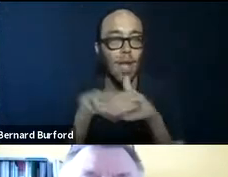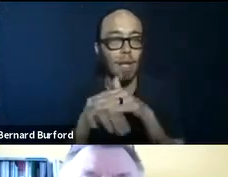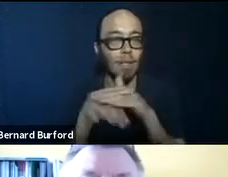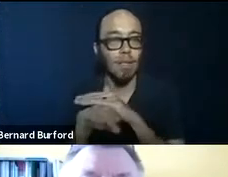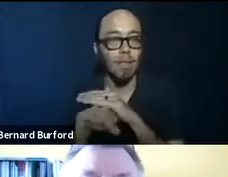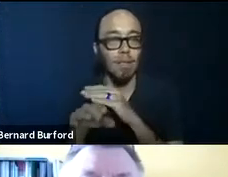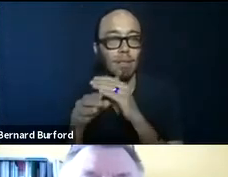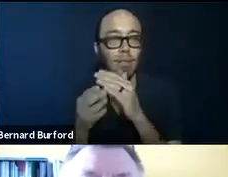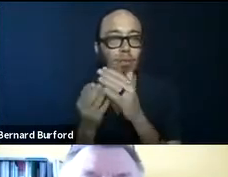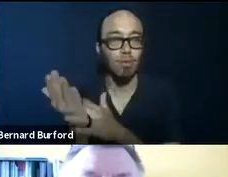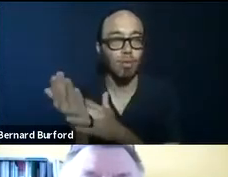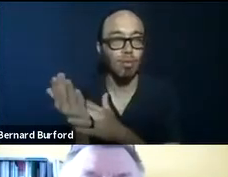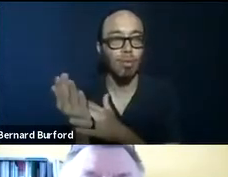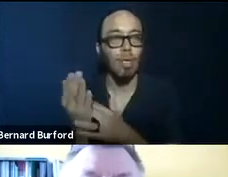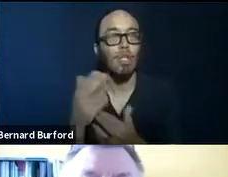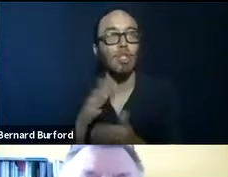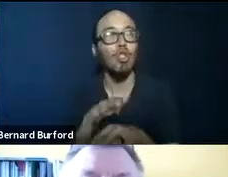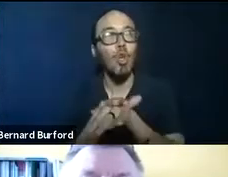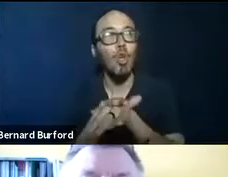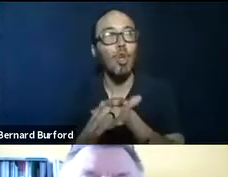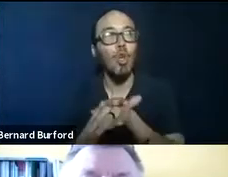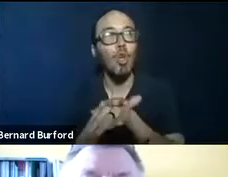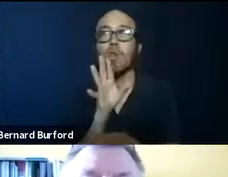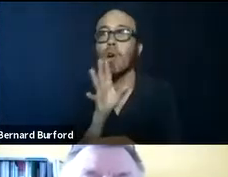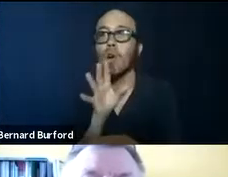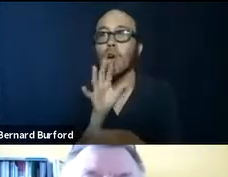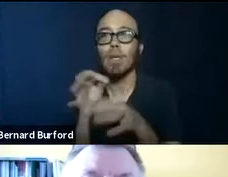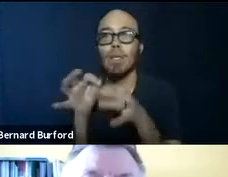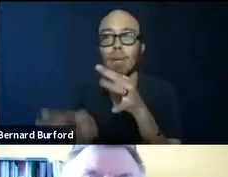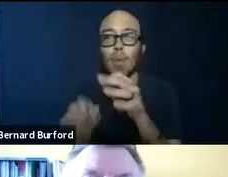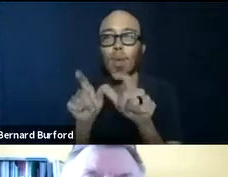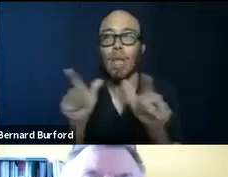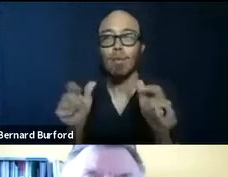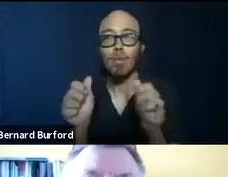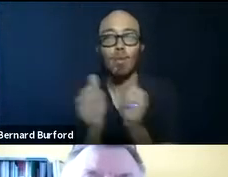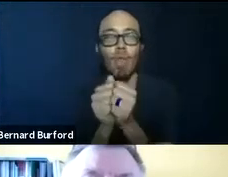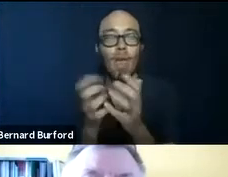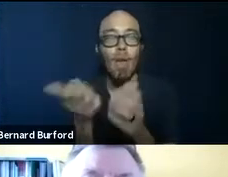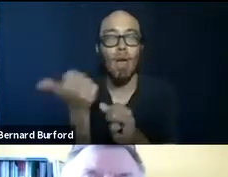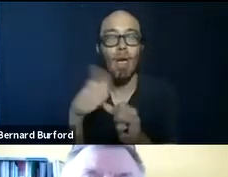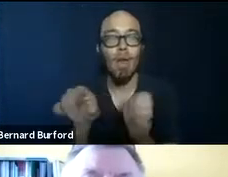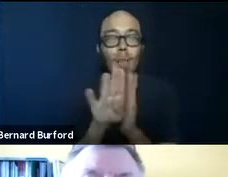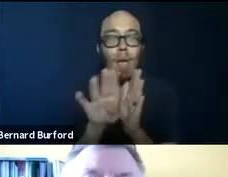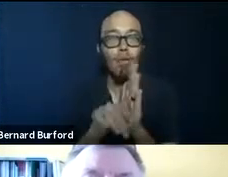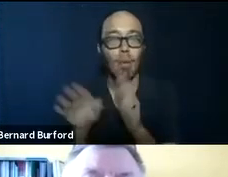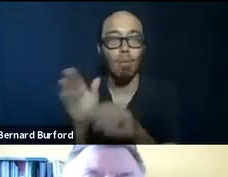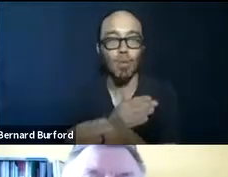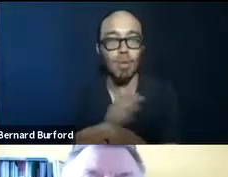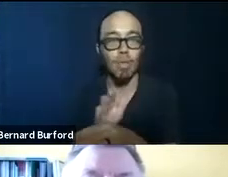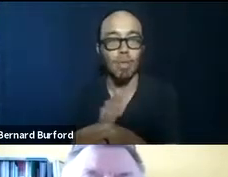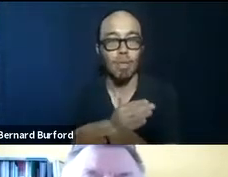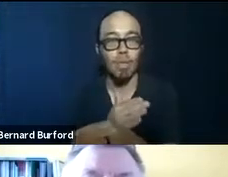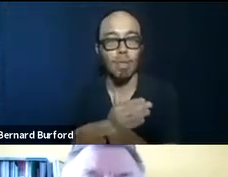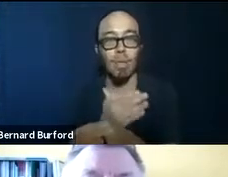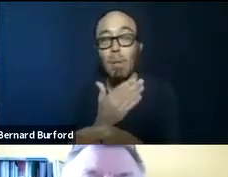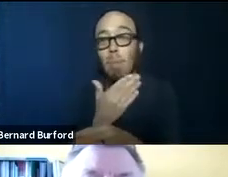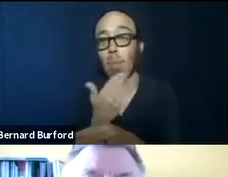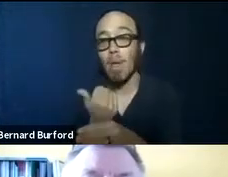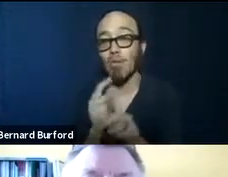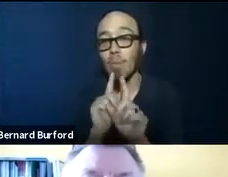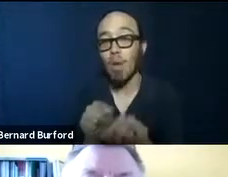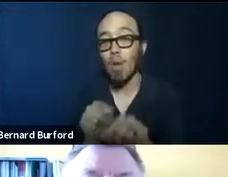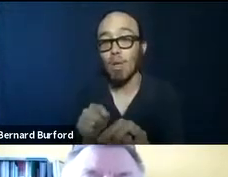should be slow talking in simple language with no background music. Persons are responding on